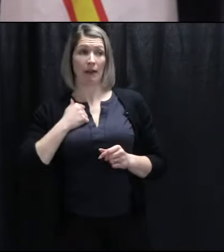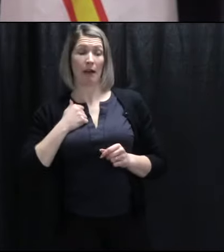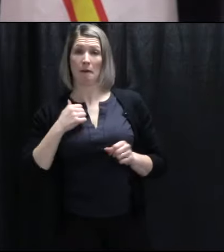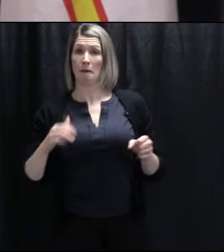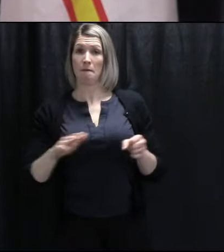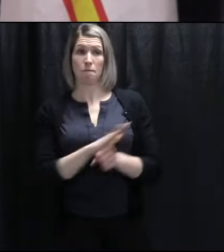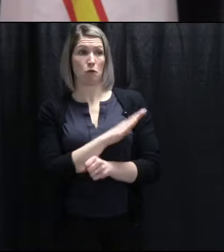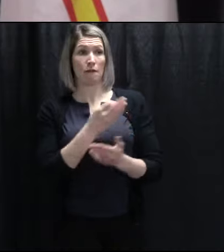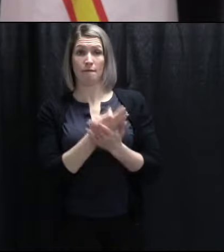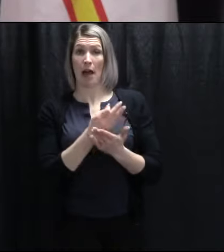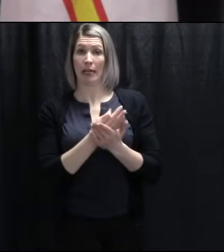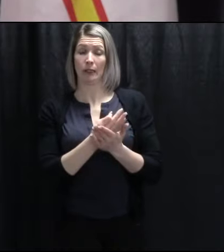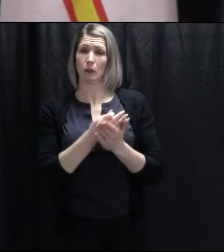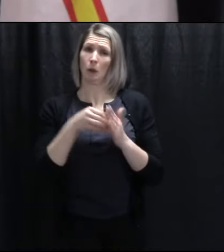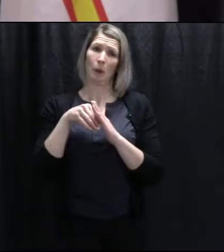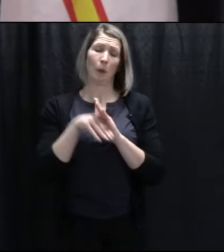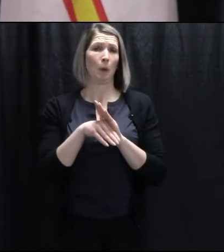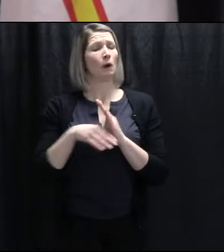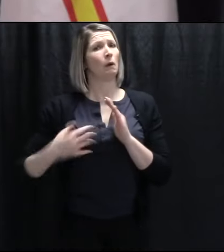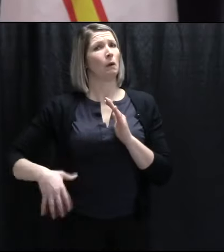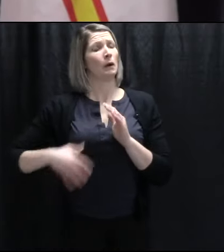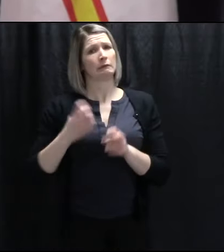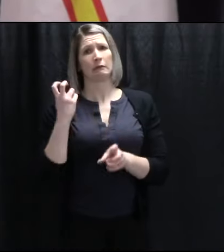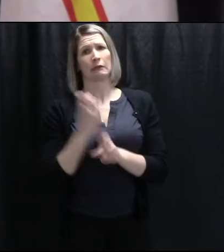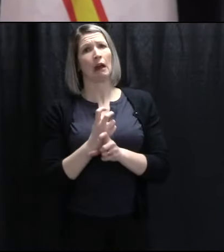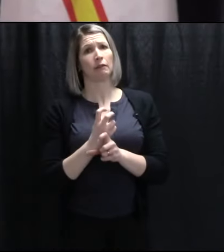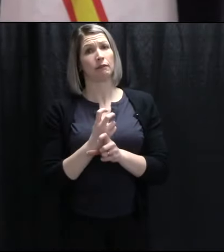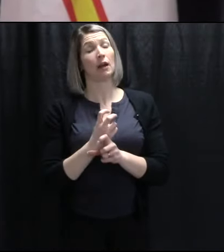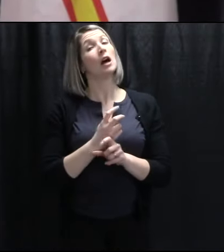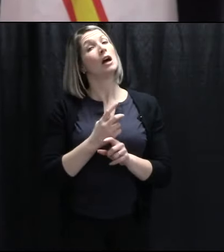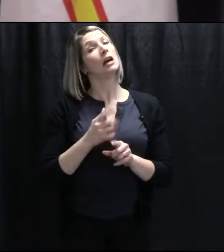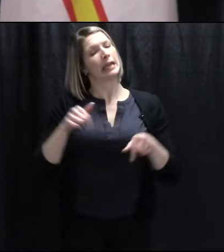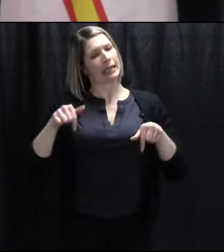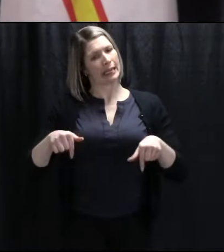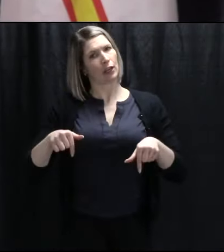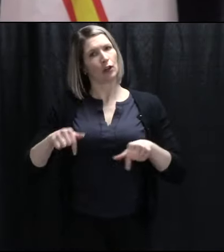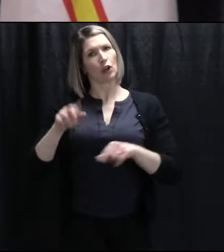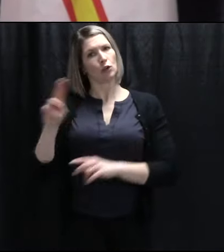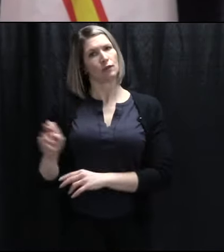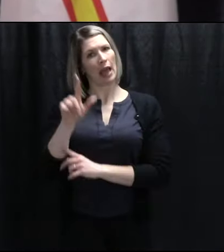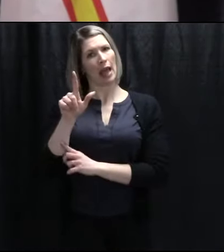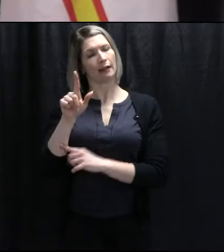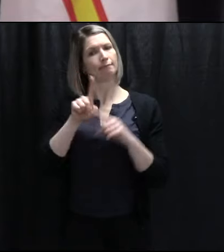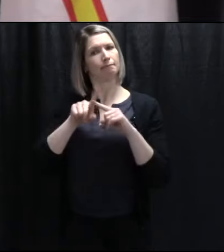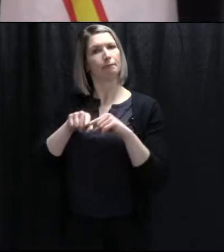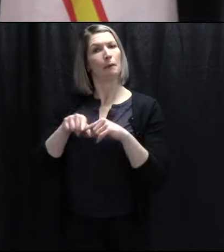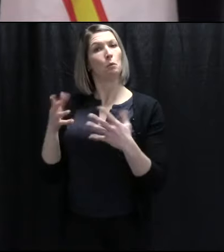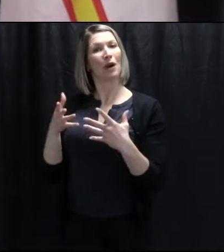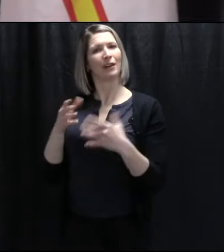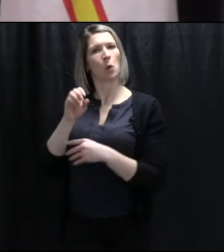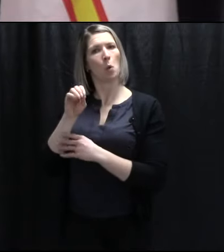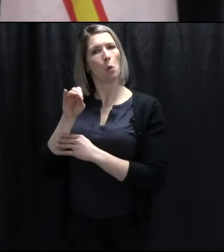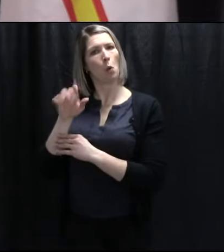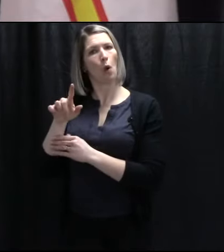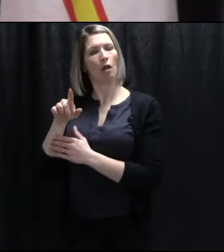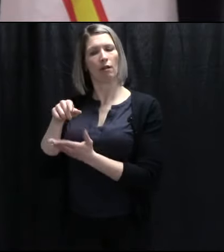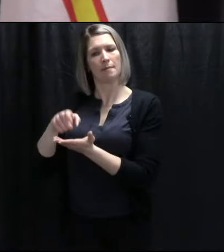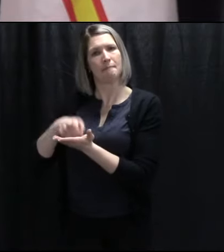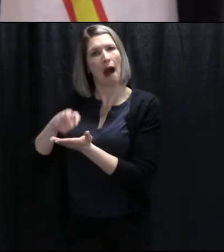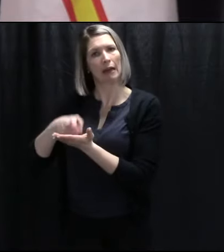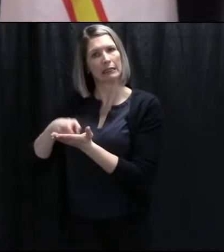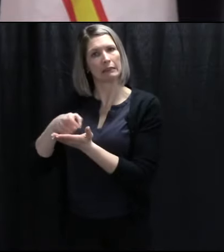like Newfoundland and Labrador with such a reliance on natural resources, oil and mining, and seeing the impact of what's happening on those industries,